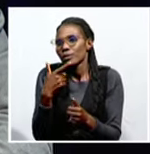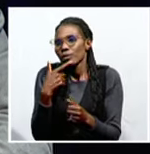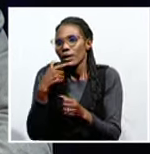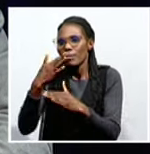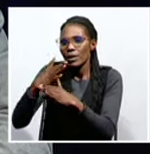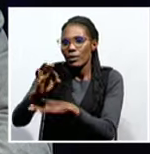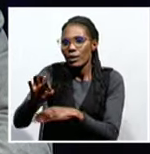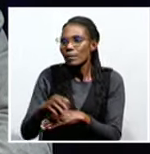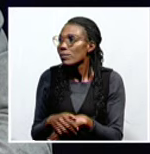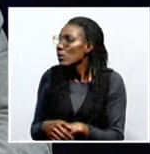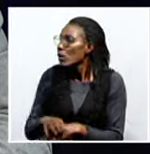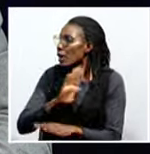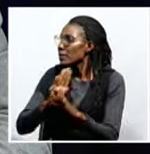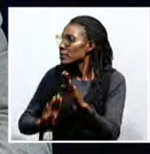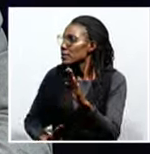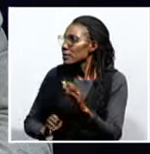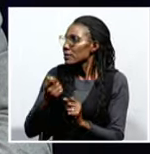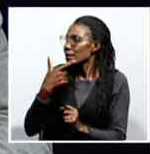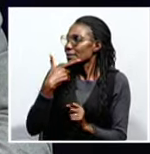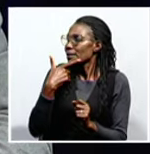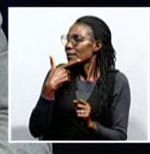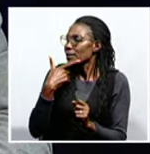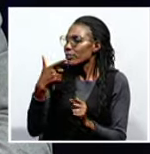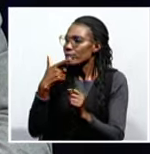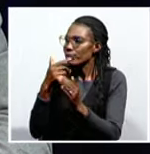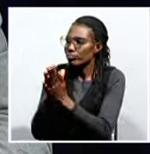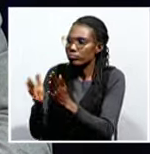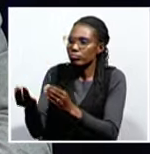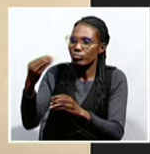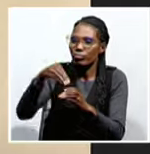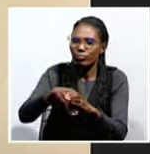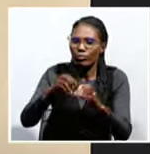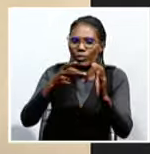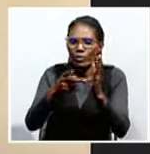very good morning to you. Good afternoon to you, and thank you very much for making time out to join us.